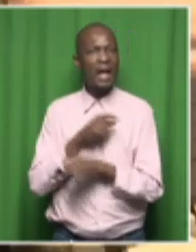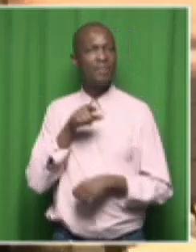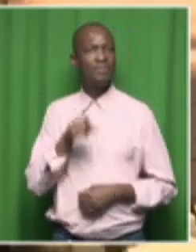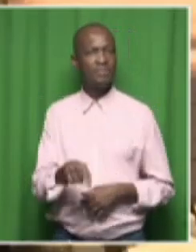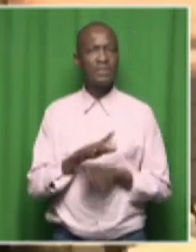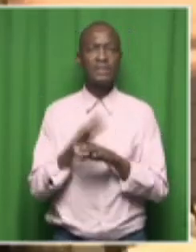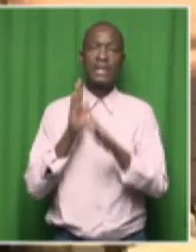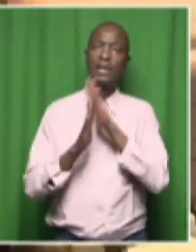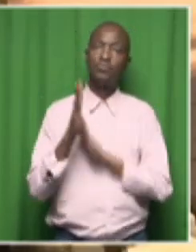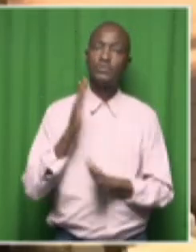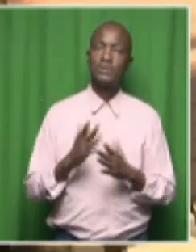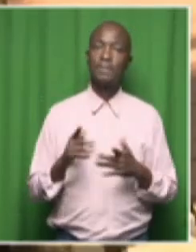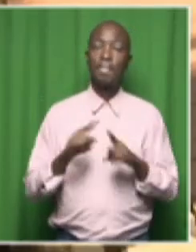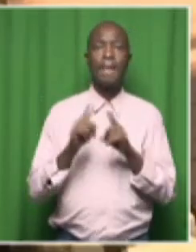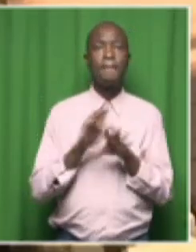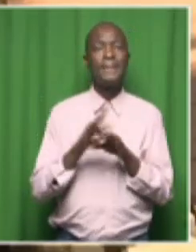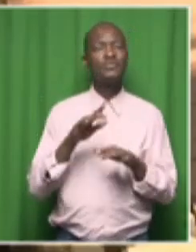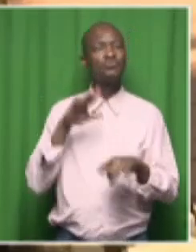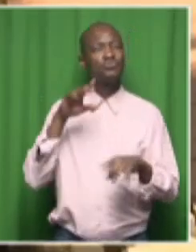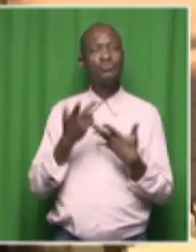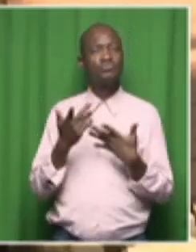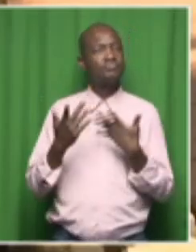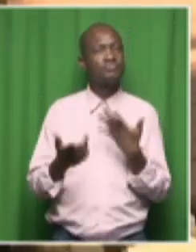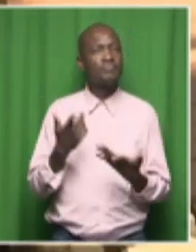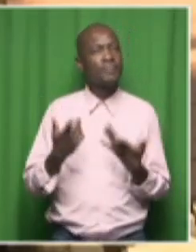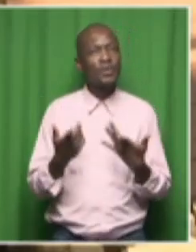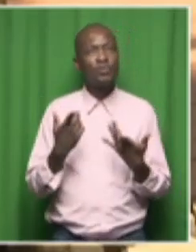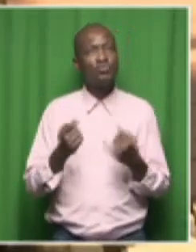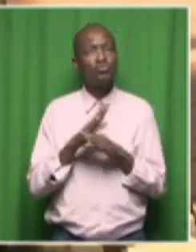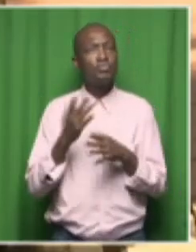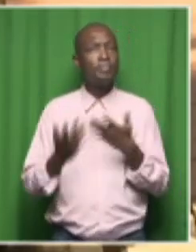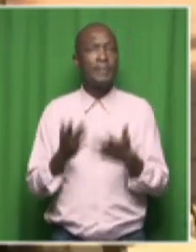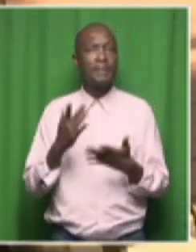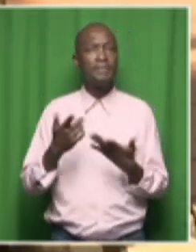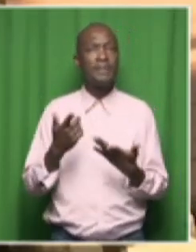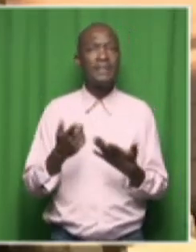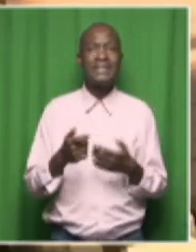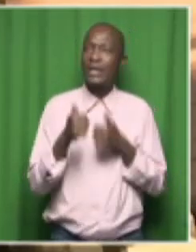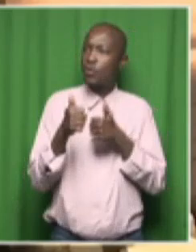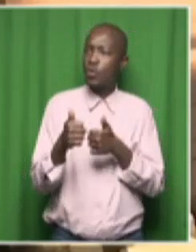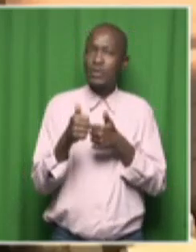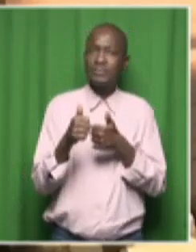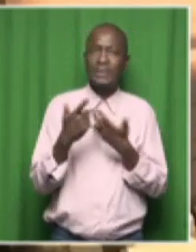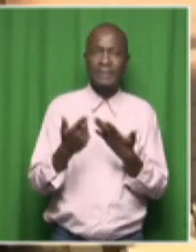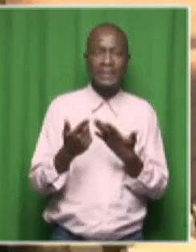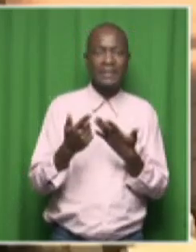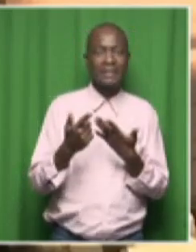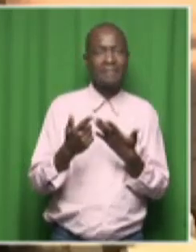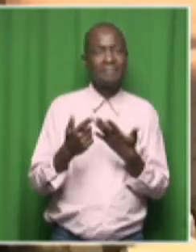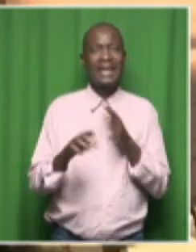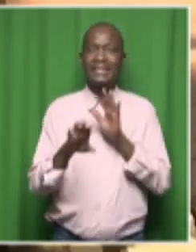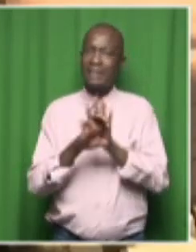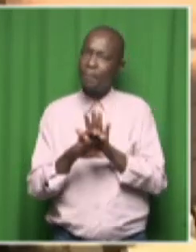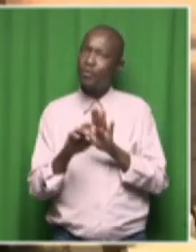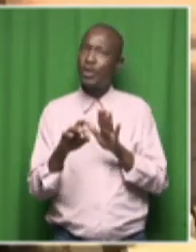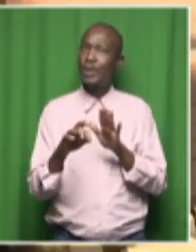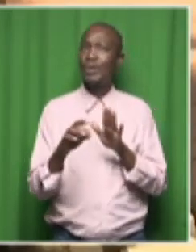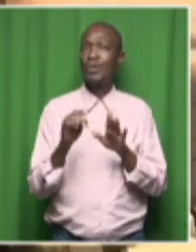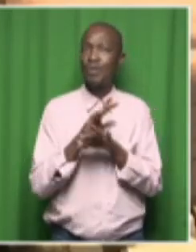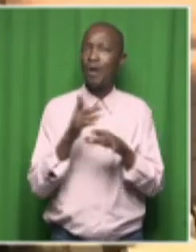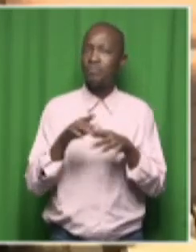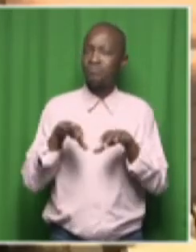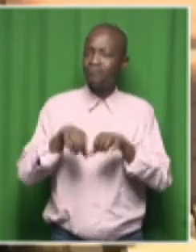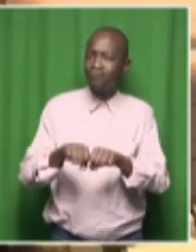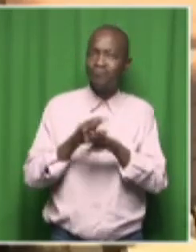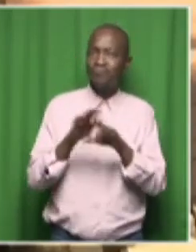their heritage. But do you find, perhaps maybe they were just a really good example of hanging on to it, but do you find that the youth